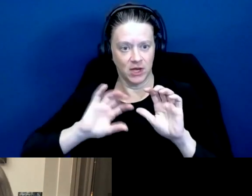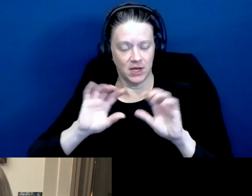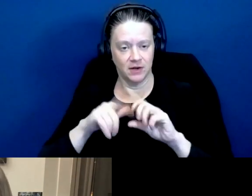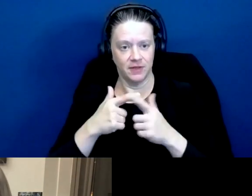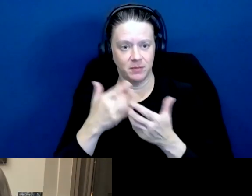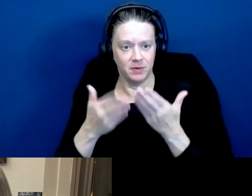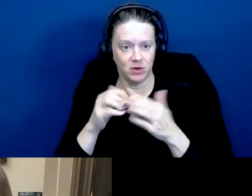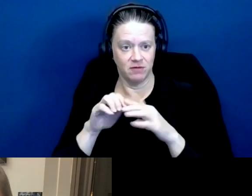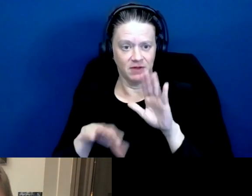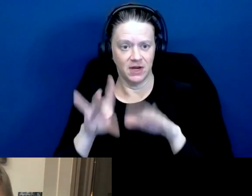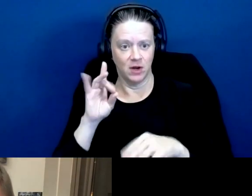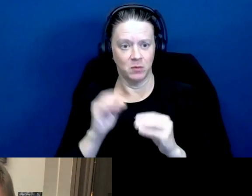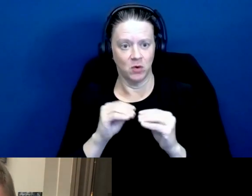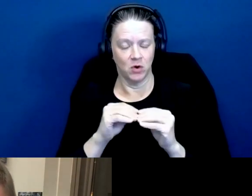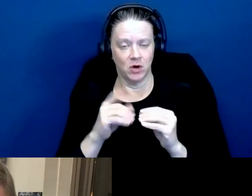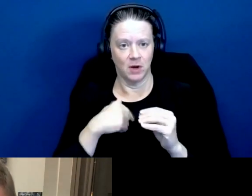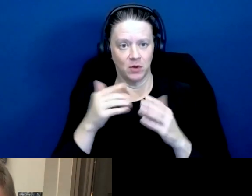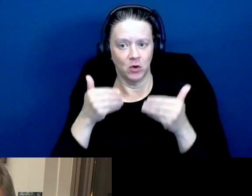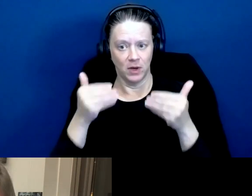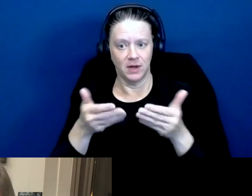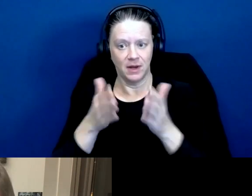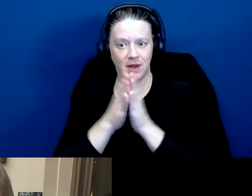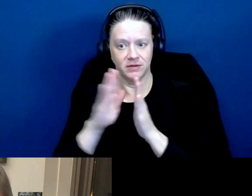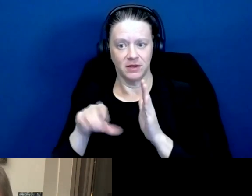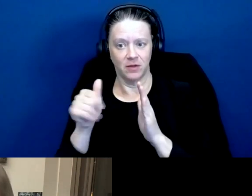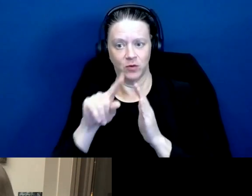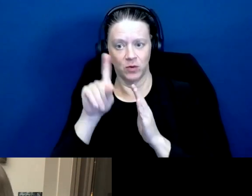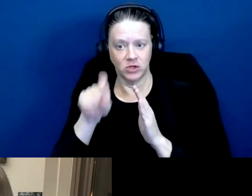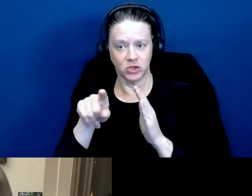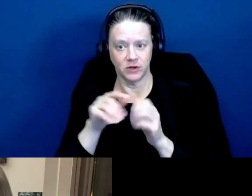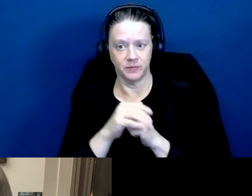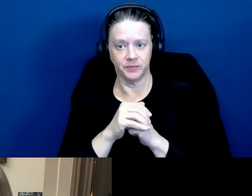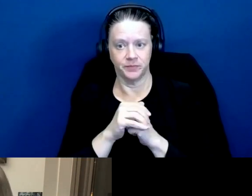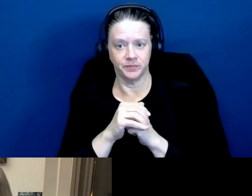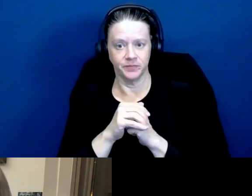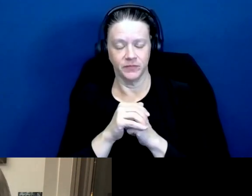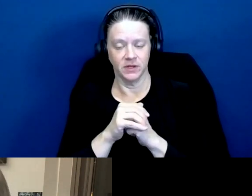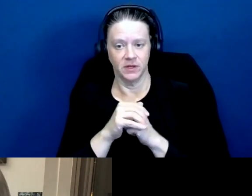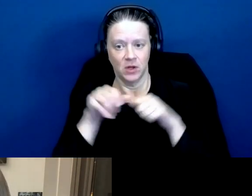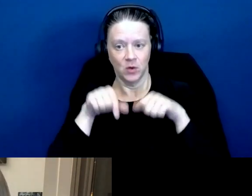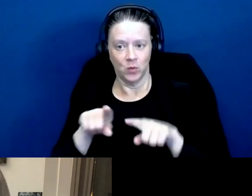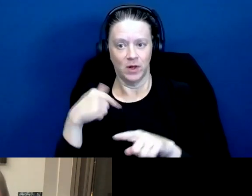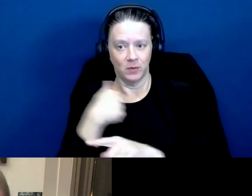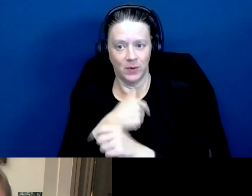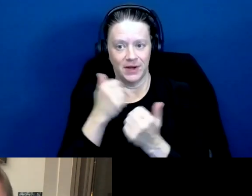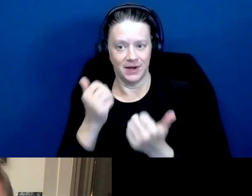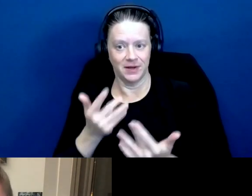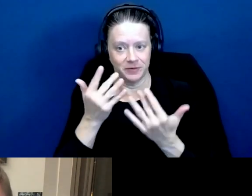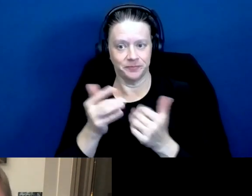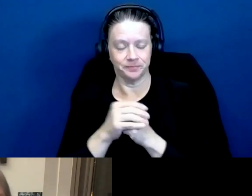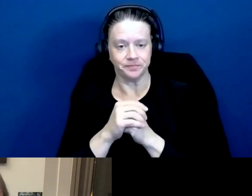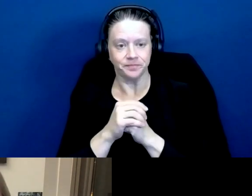find out. I'm going to go ahead and ask another question while we're waiting. And